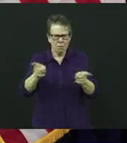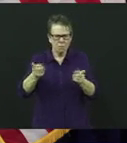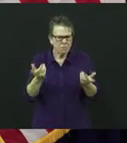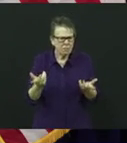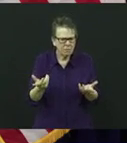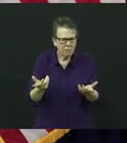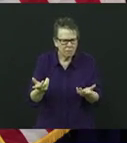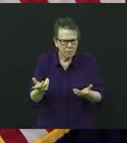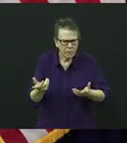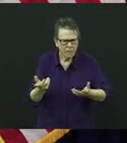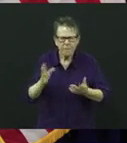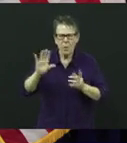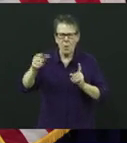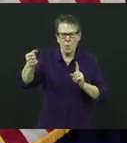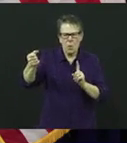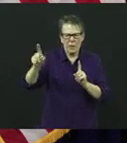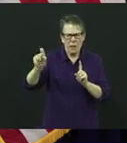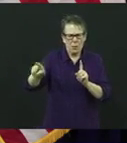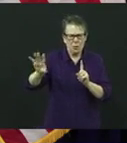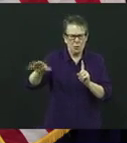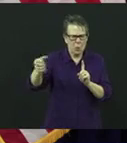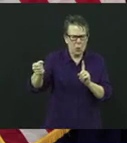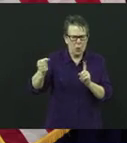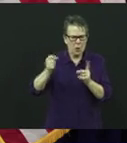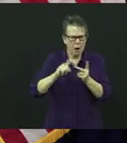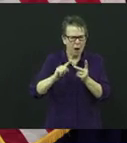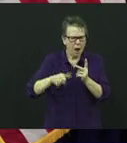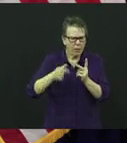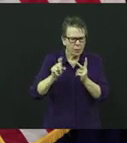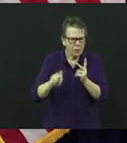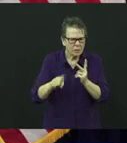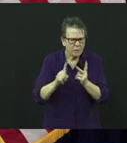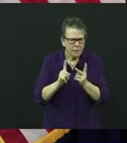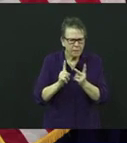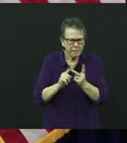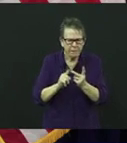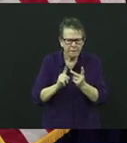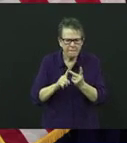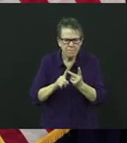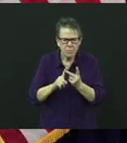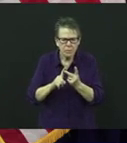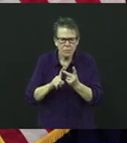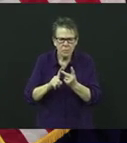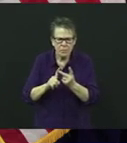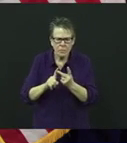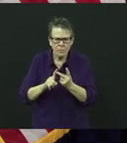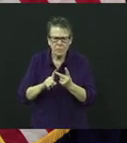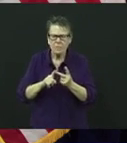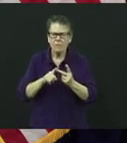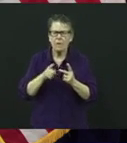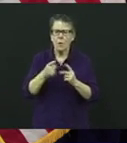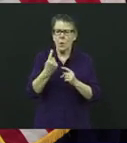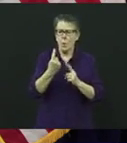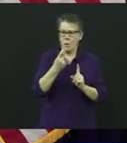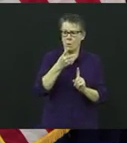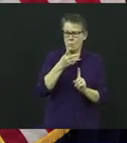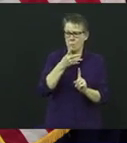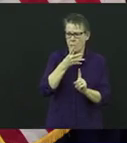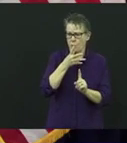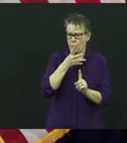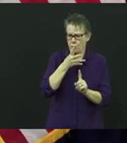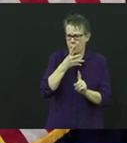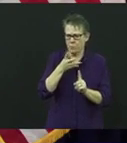but remdesivir, yep, which is an antiviral. The demand for this drug is overwhelming right now. I'm wondering